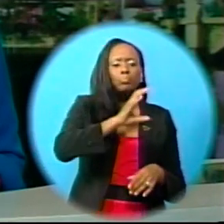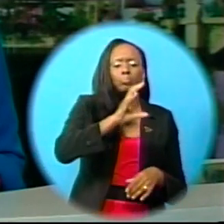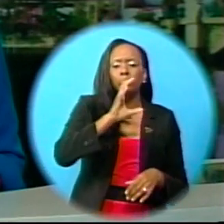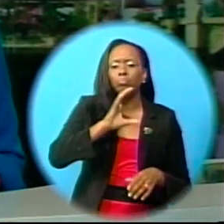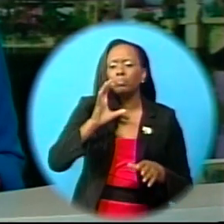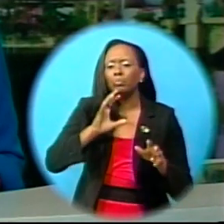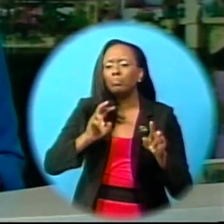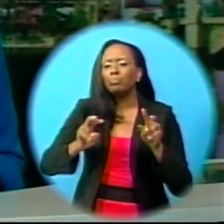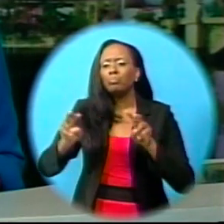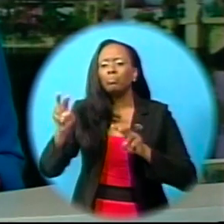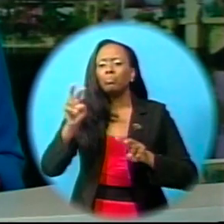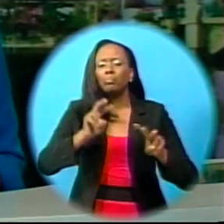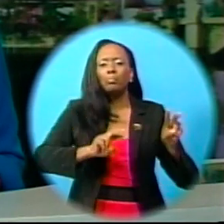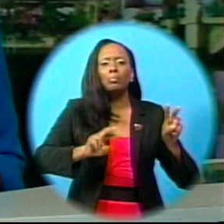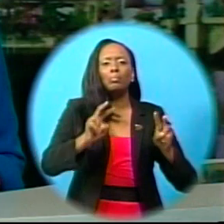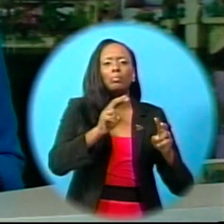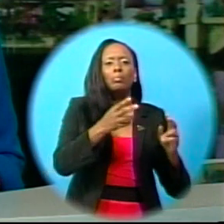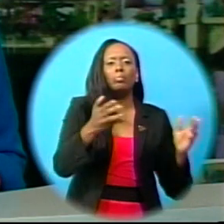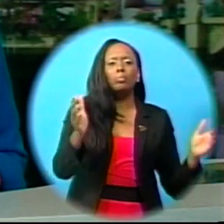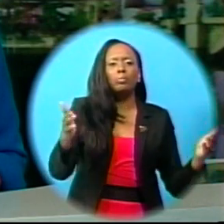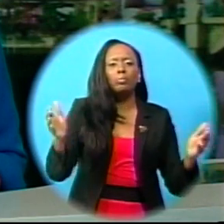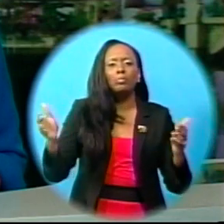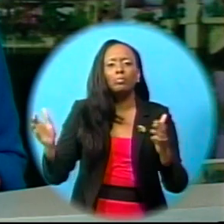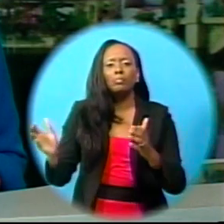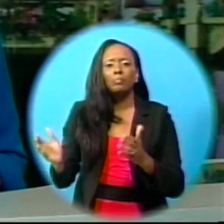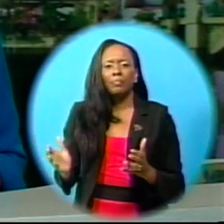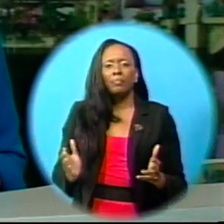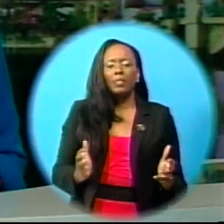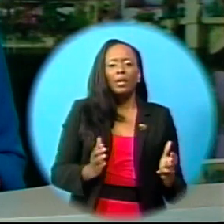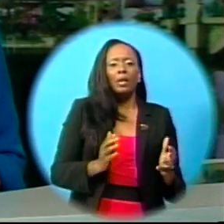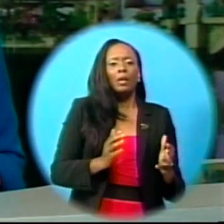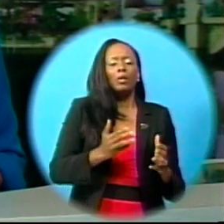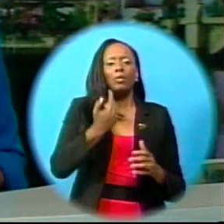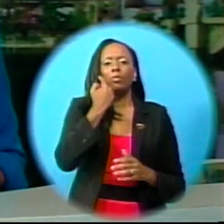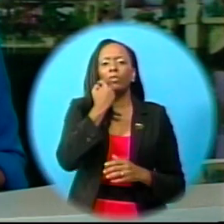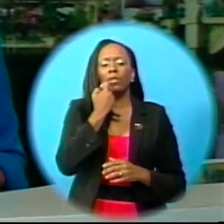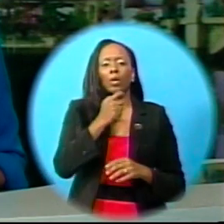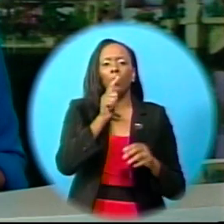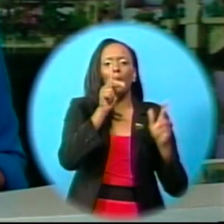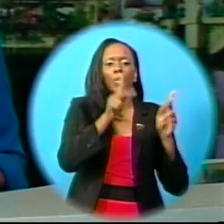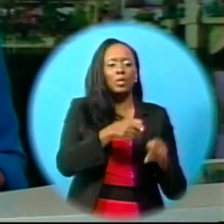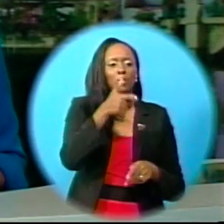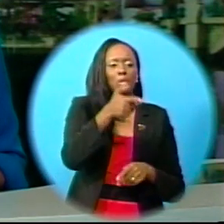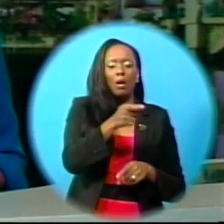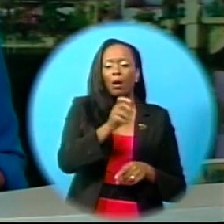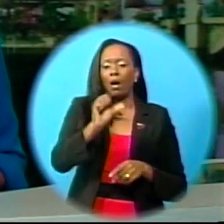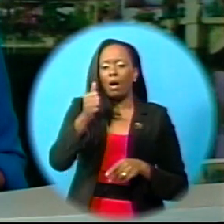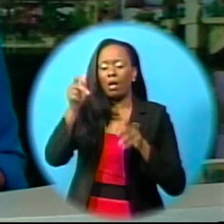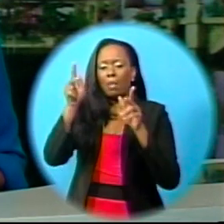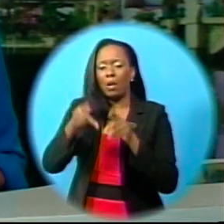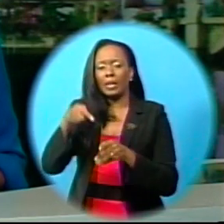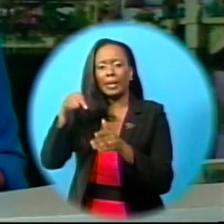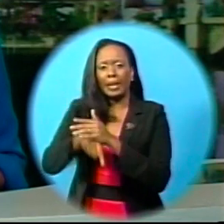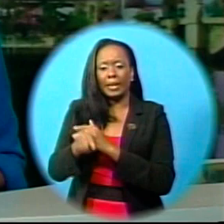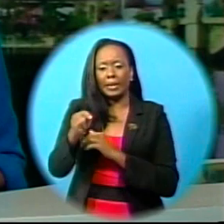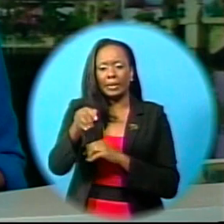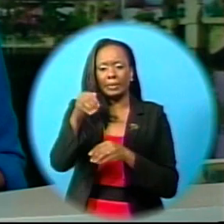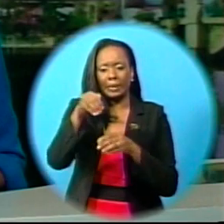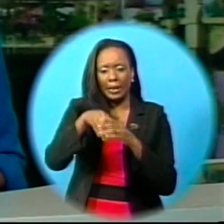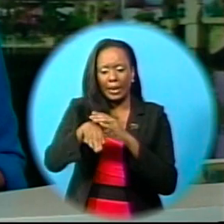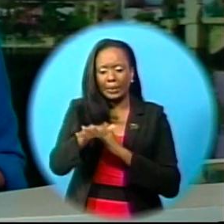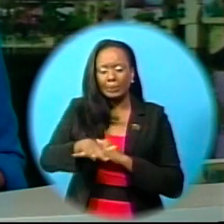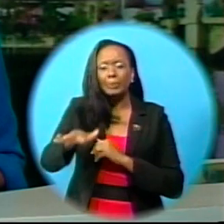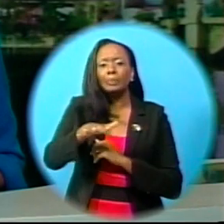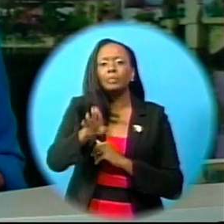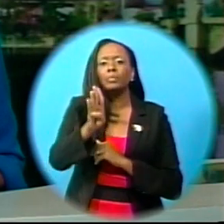2 men being killed and another being injured. They occurred in quick succession and are reportedly linked to young men associated with